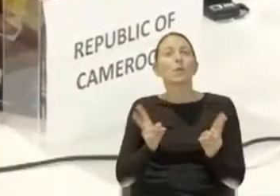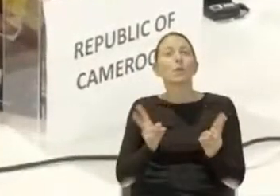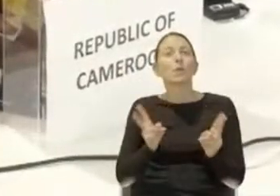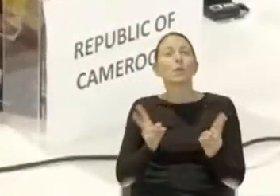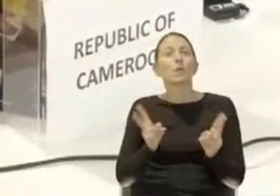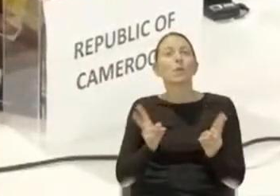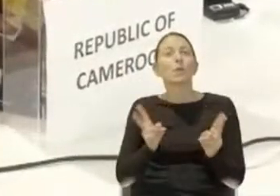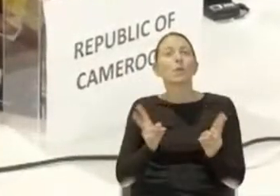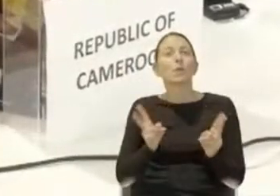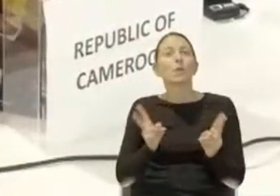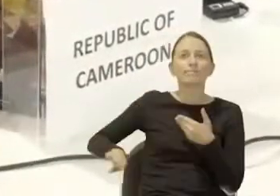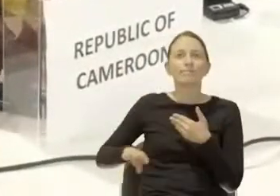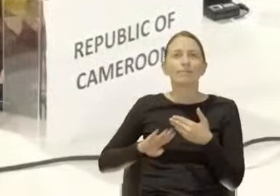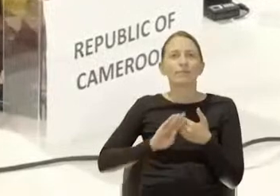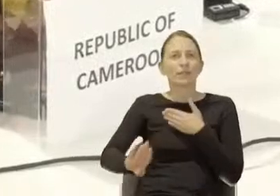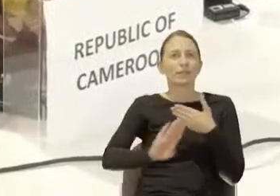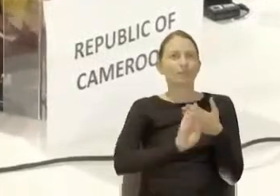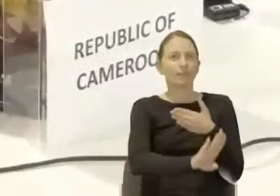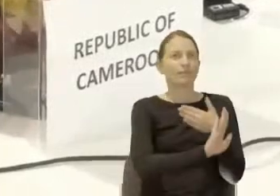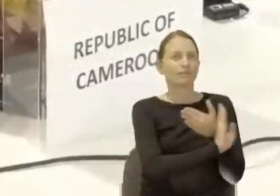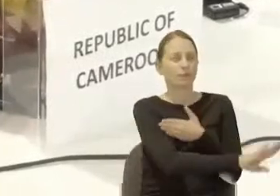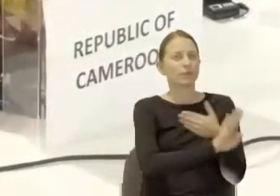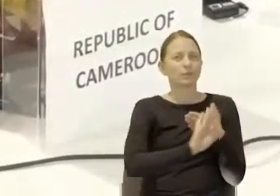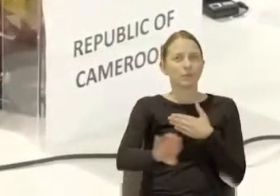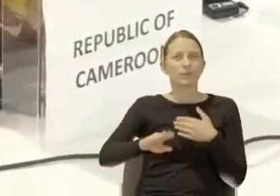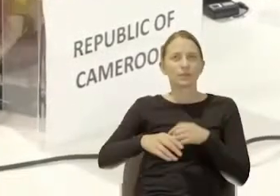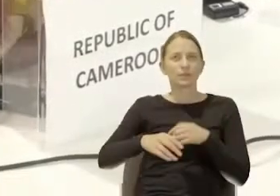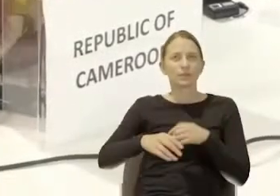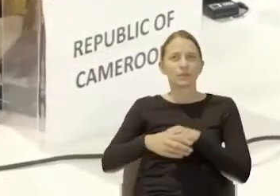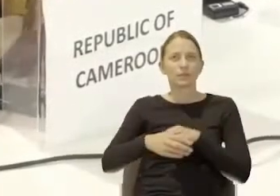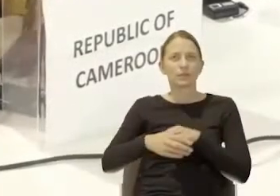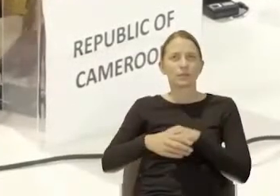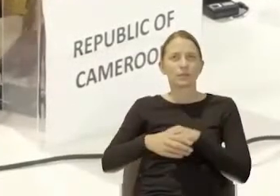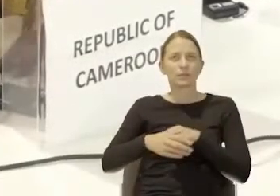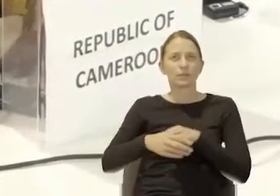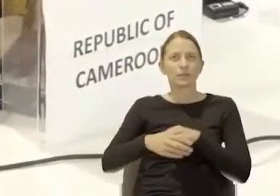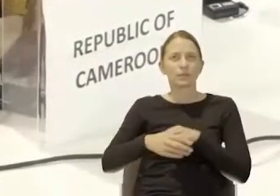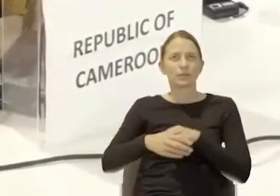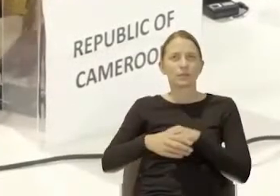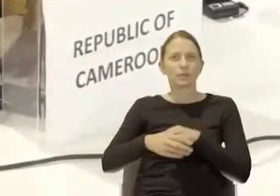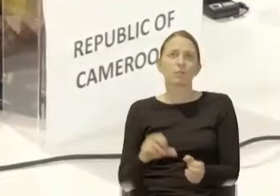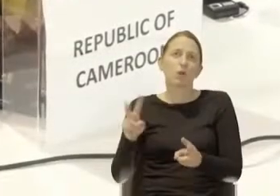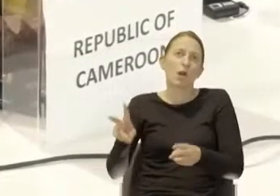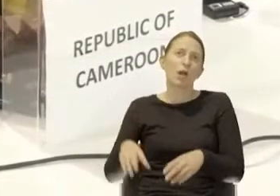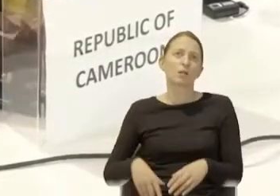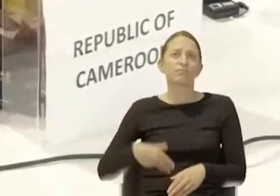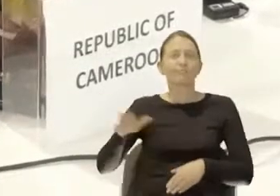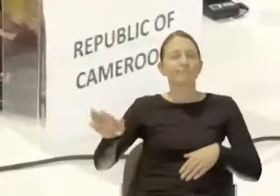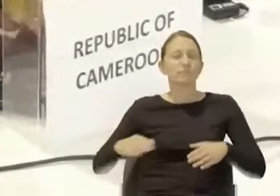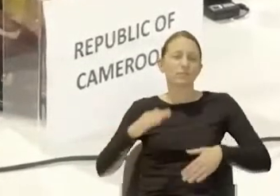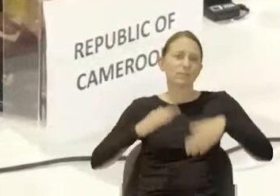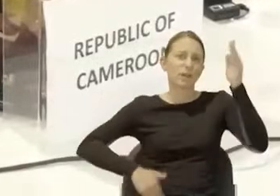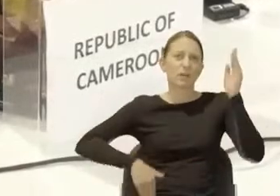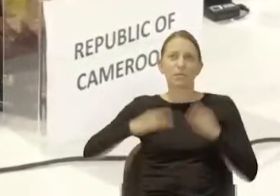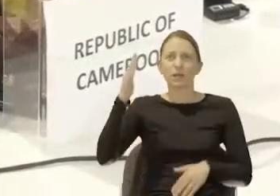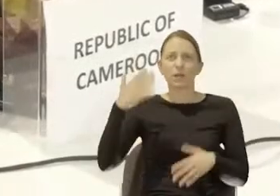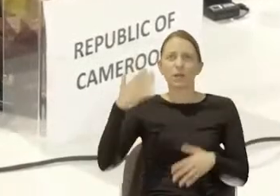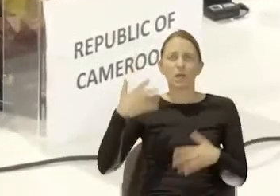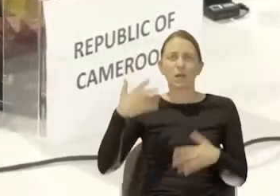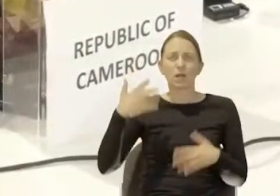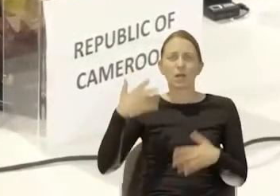bridged. This results in a certain stratification of social groups in the very heart of the